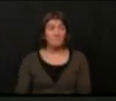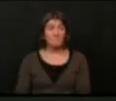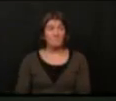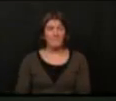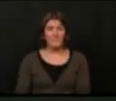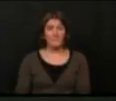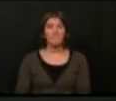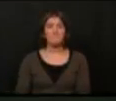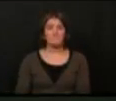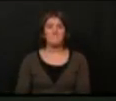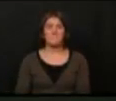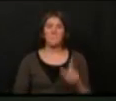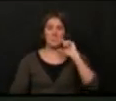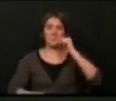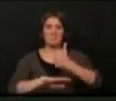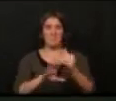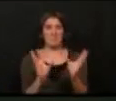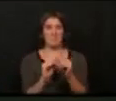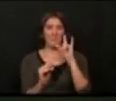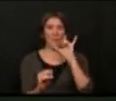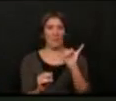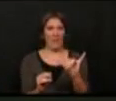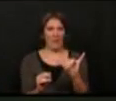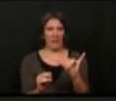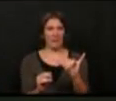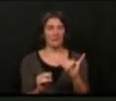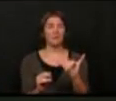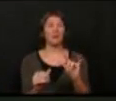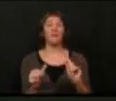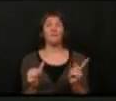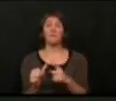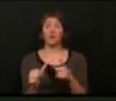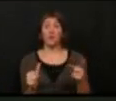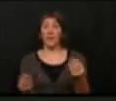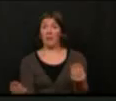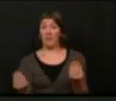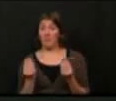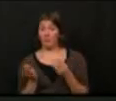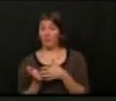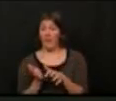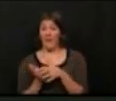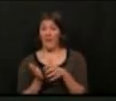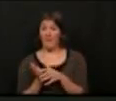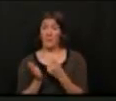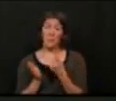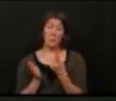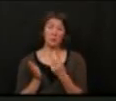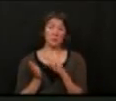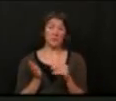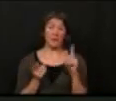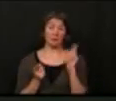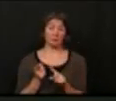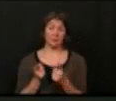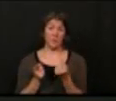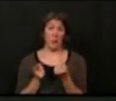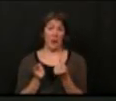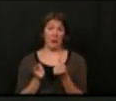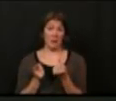So we'll plan on scheduling that meeting after we see an initial run at